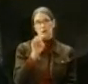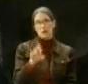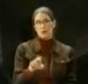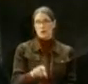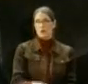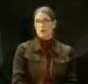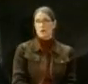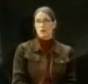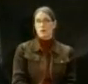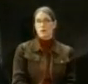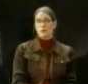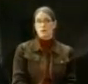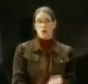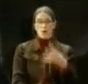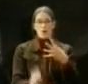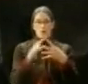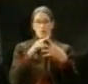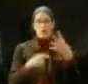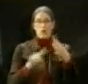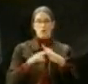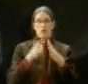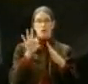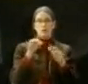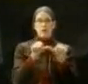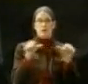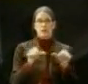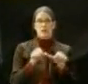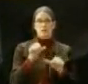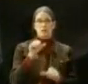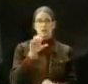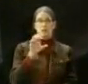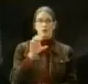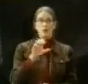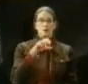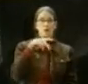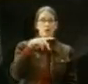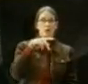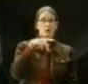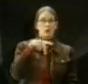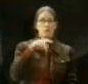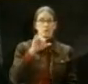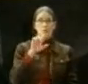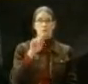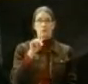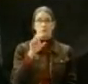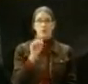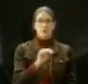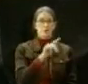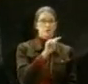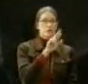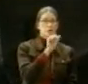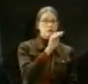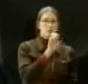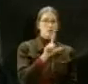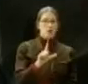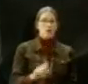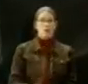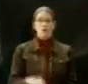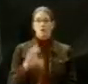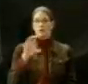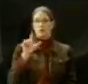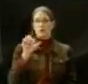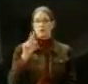have 4 candidates starting the 9th District. Mr. Clerk. Mr. Pinkston. Trammell, Commissioner